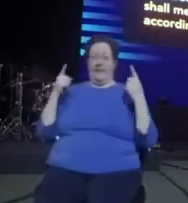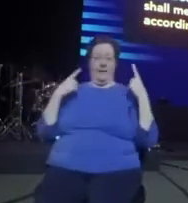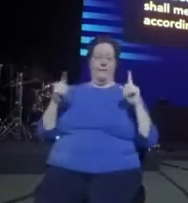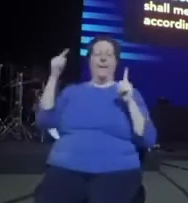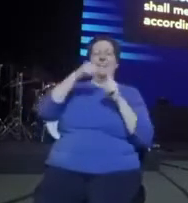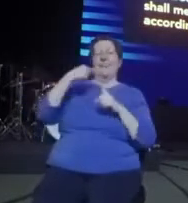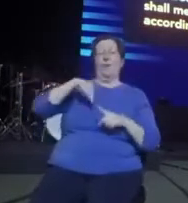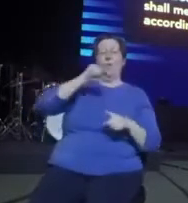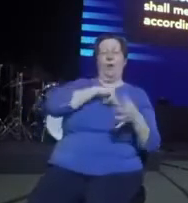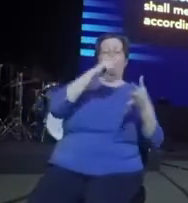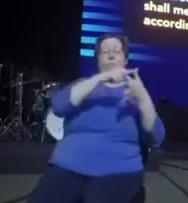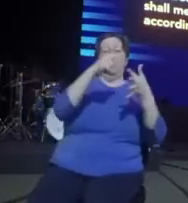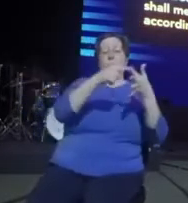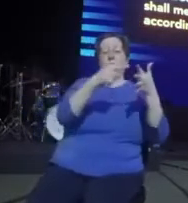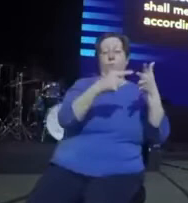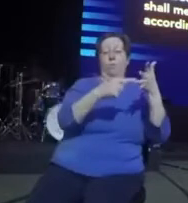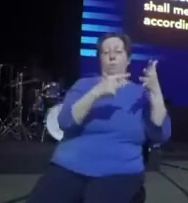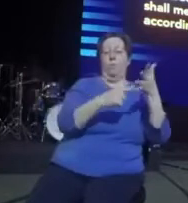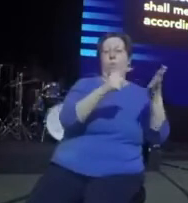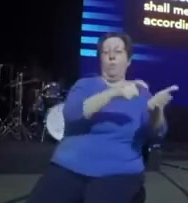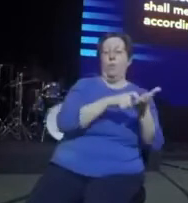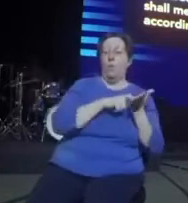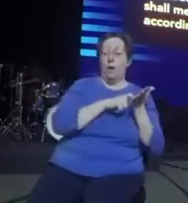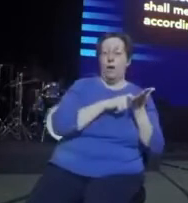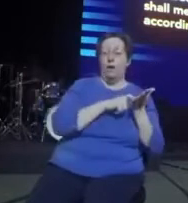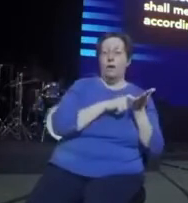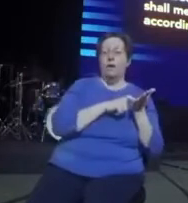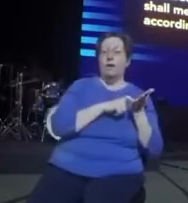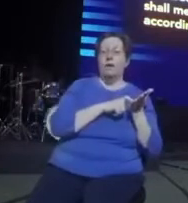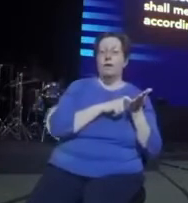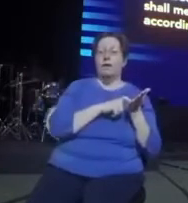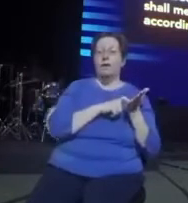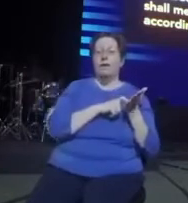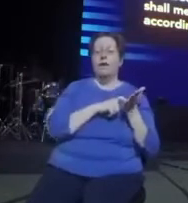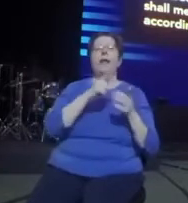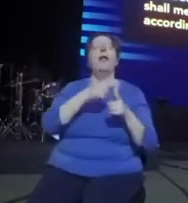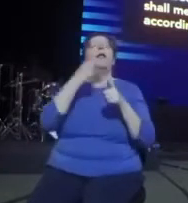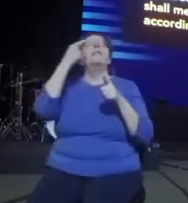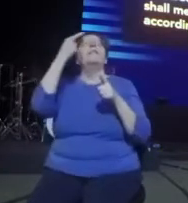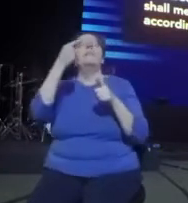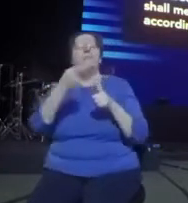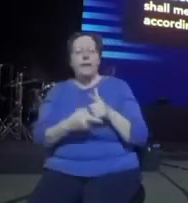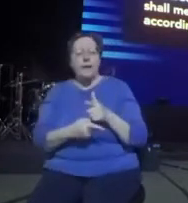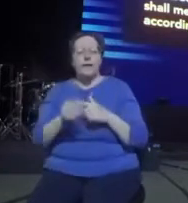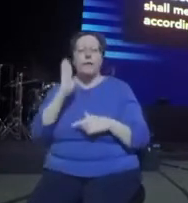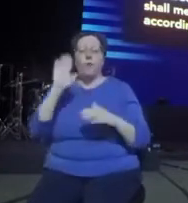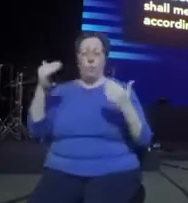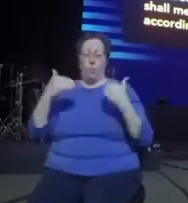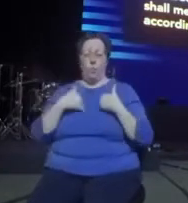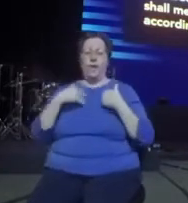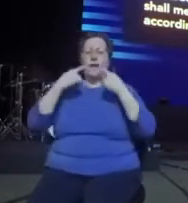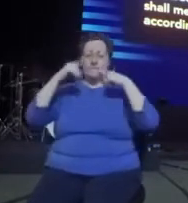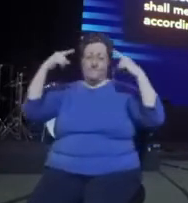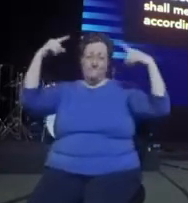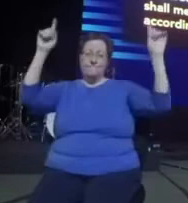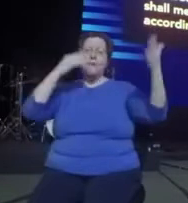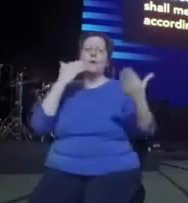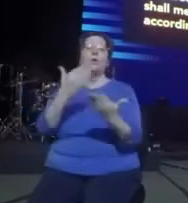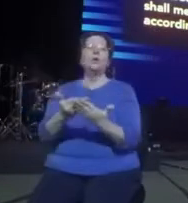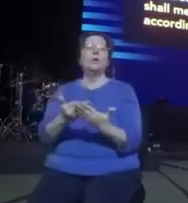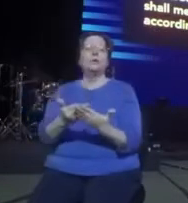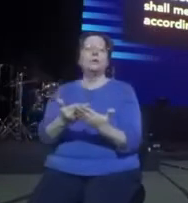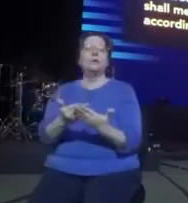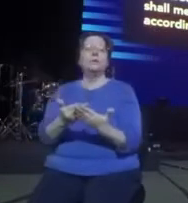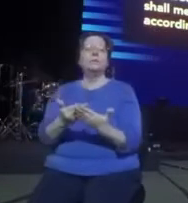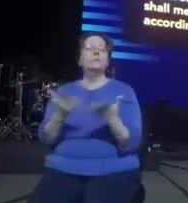you, after you've done your part. Oh, watch this. He says, and then you will have good success.